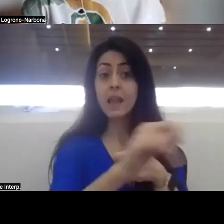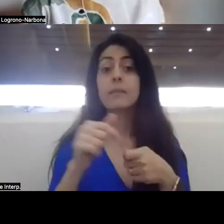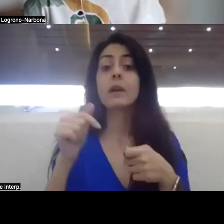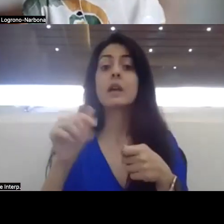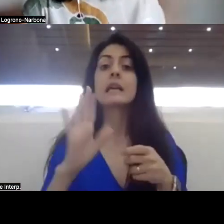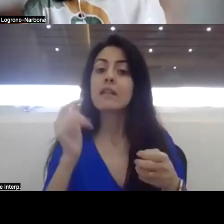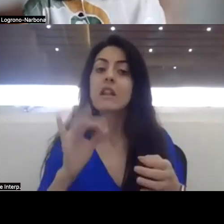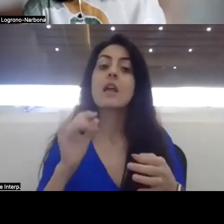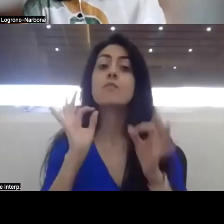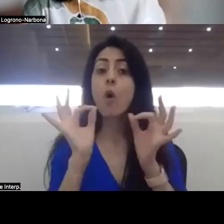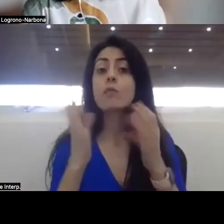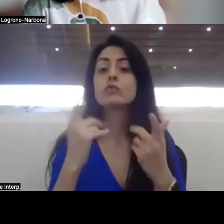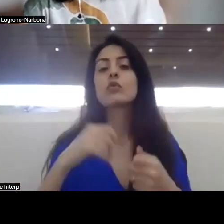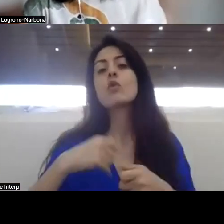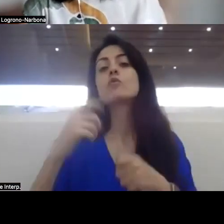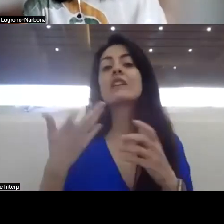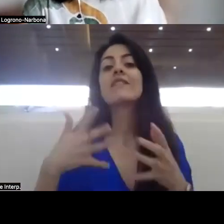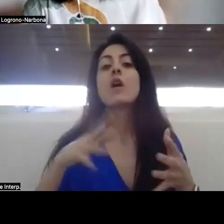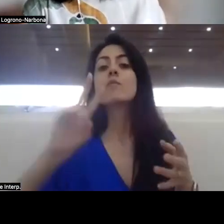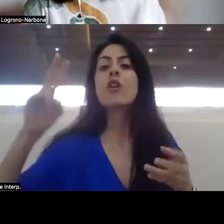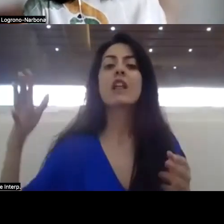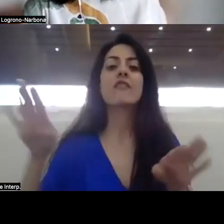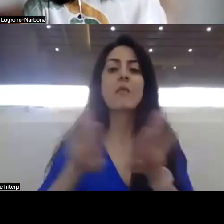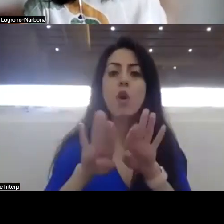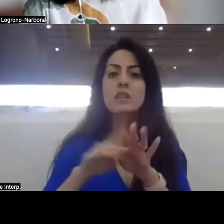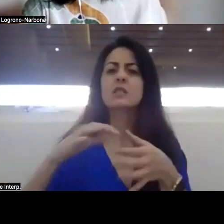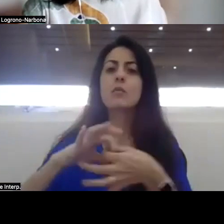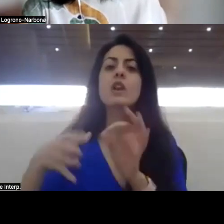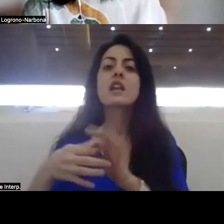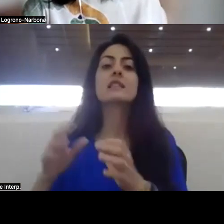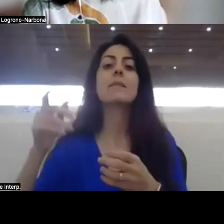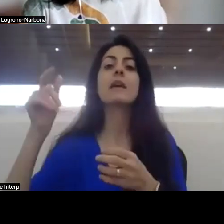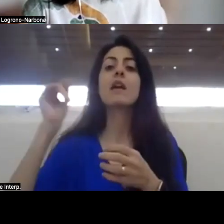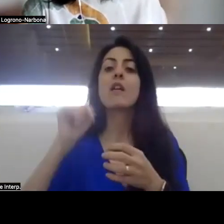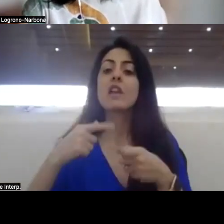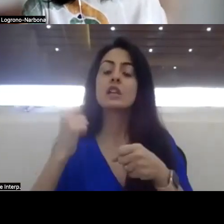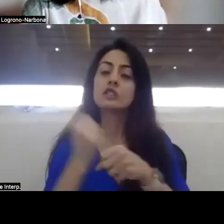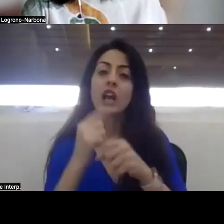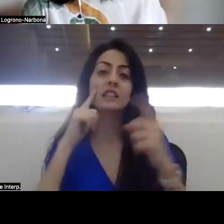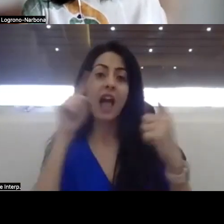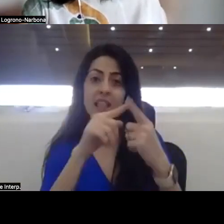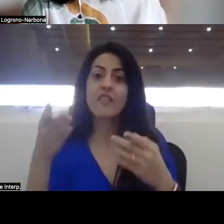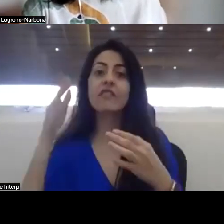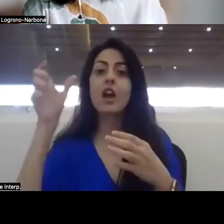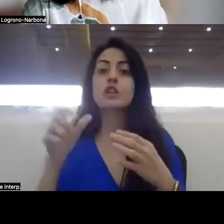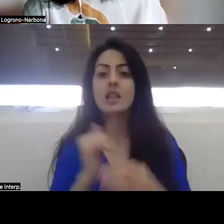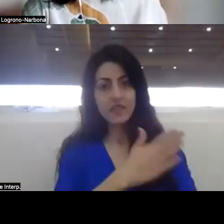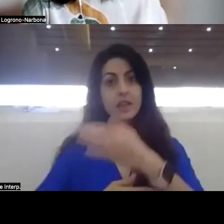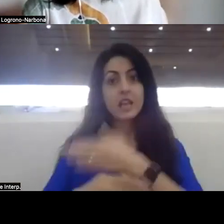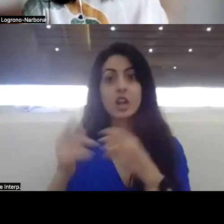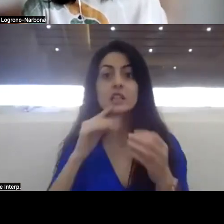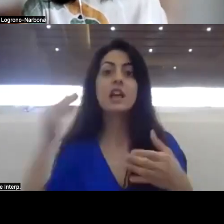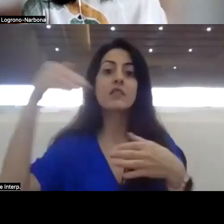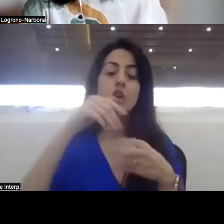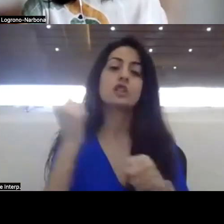disabilities in the process. And here I want to mention that the team have approached the OPDs over years on this